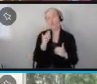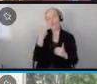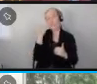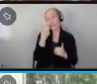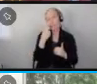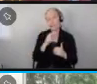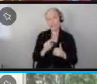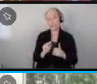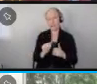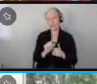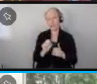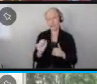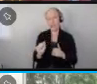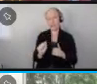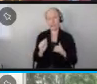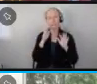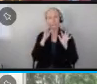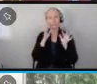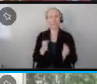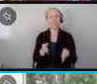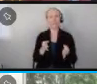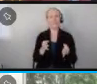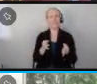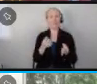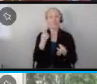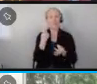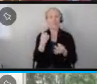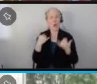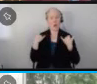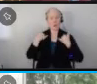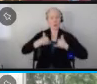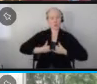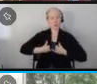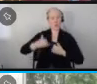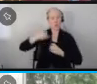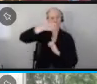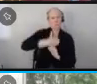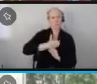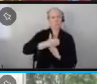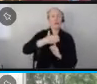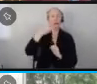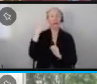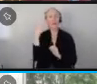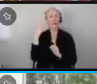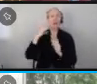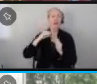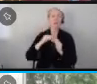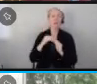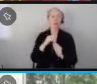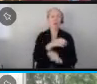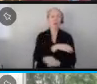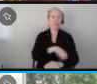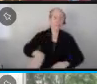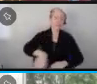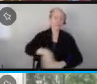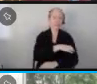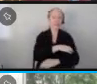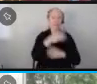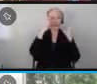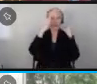NASA is choosing to make it more what do you call modularized suit components.